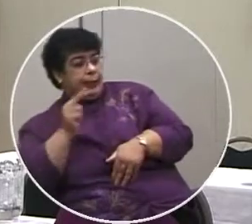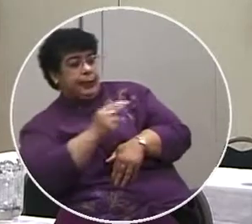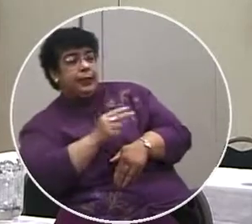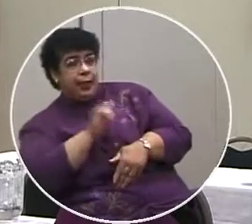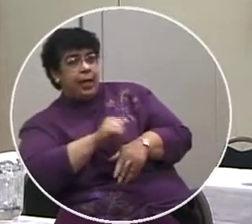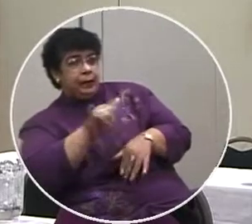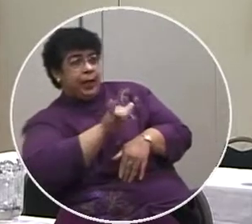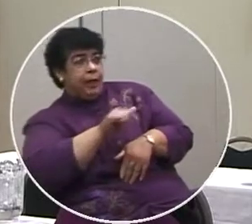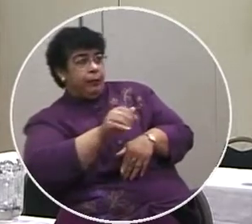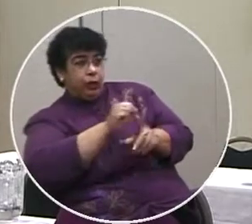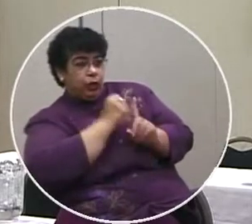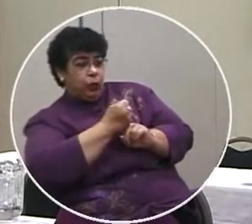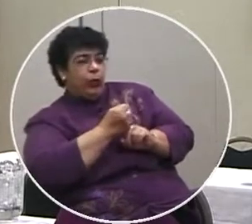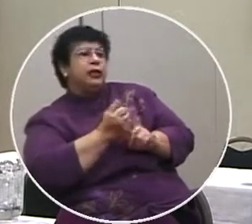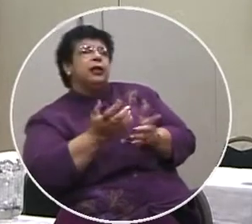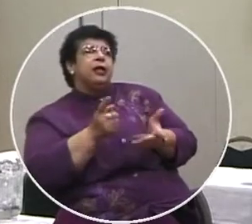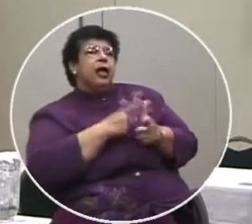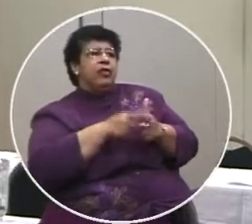So we need to be,